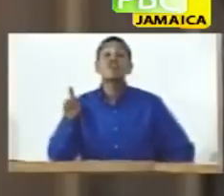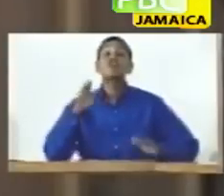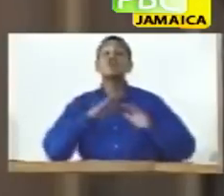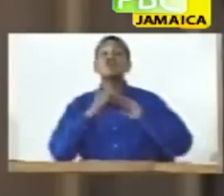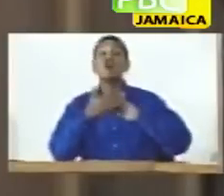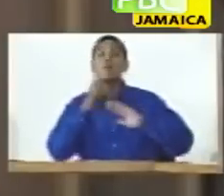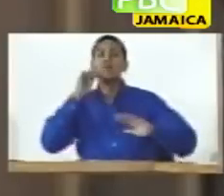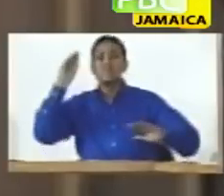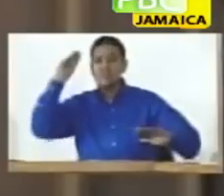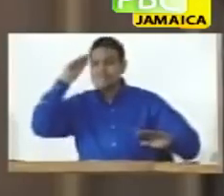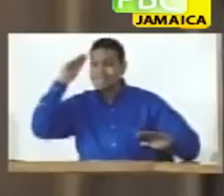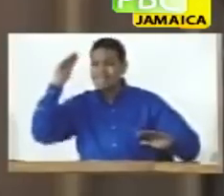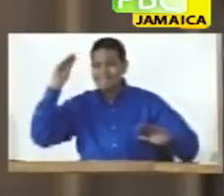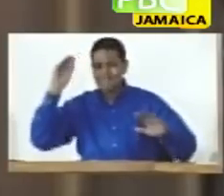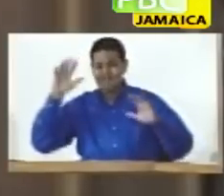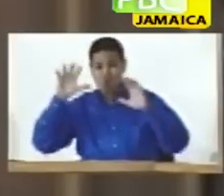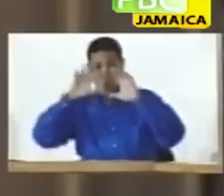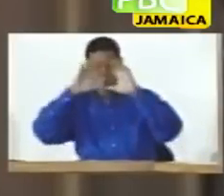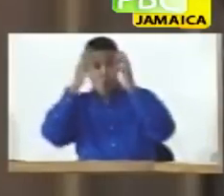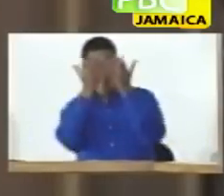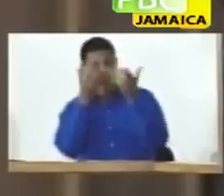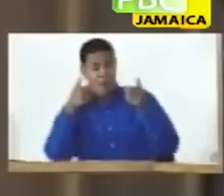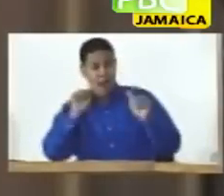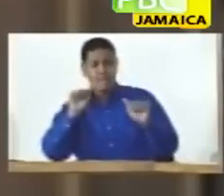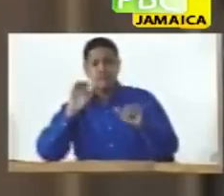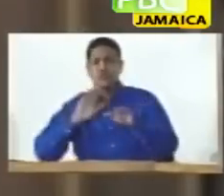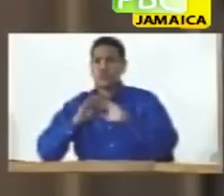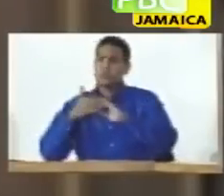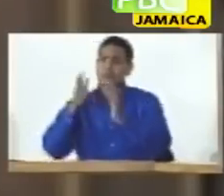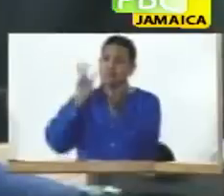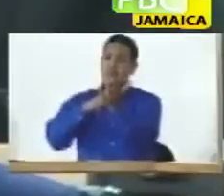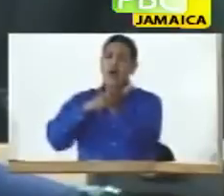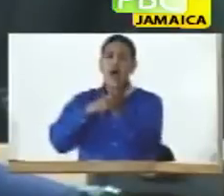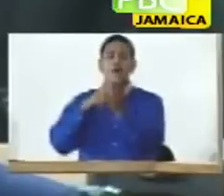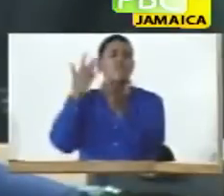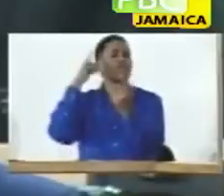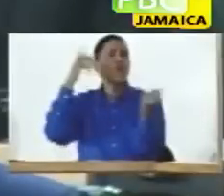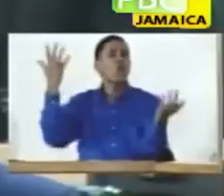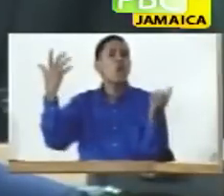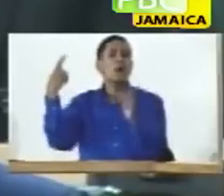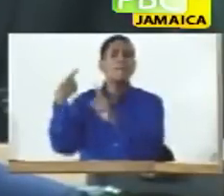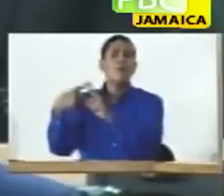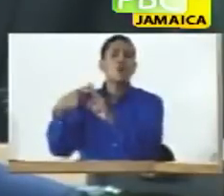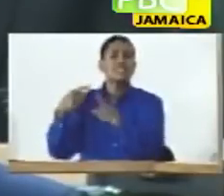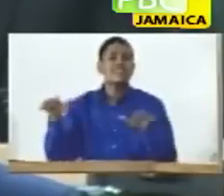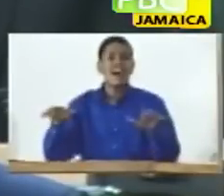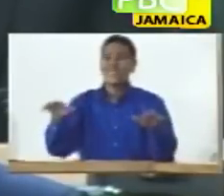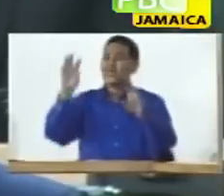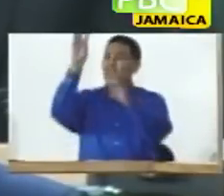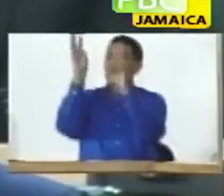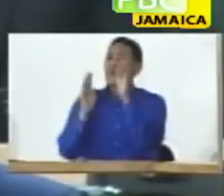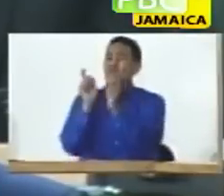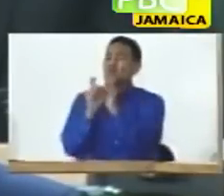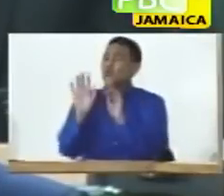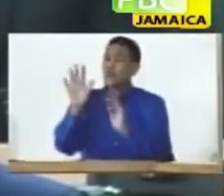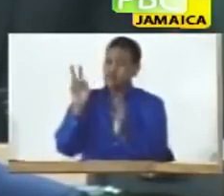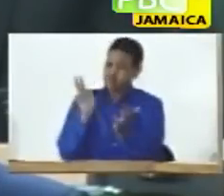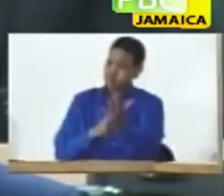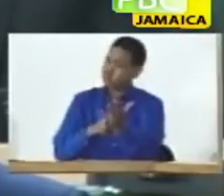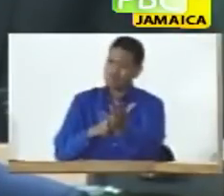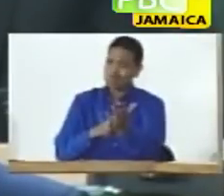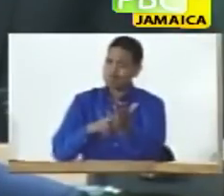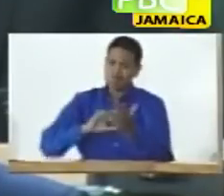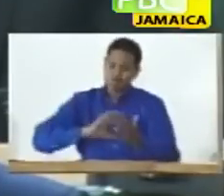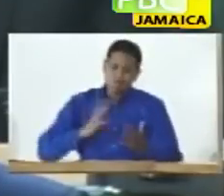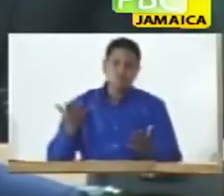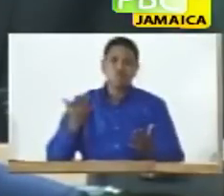Jamaica is at the forefront of global efforts towards positive action on climate change and good